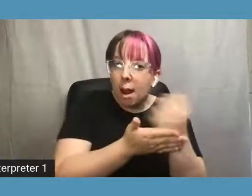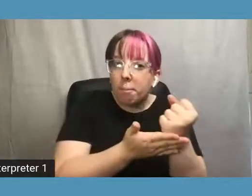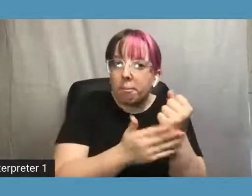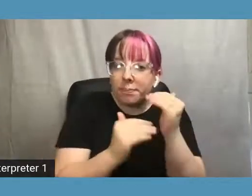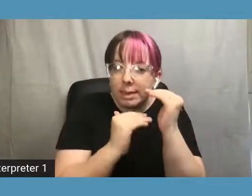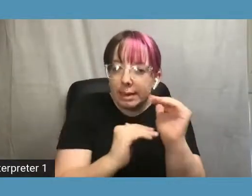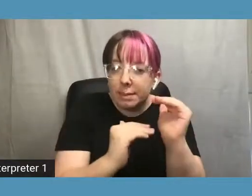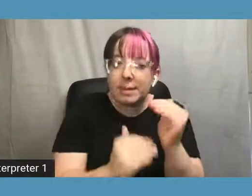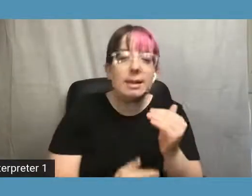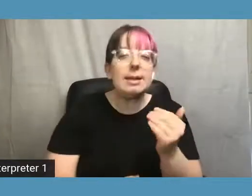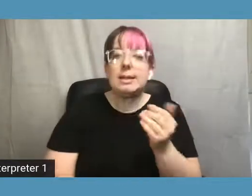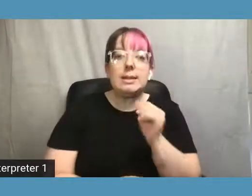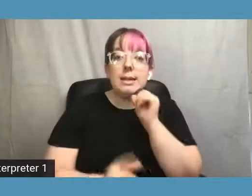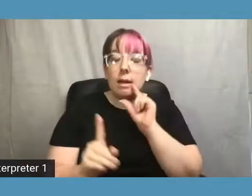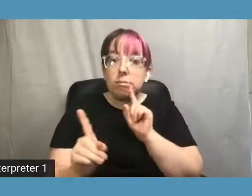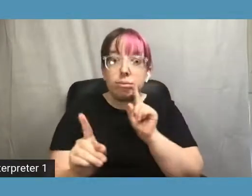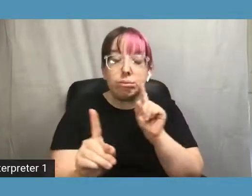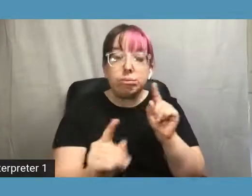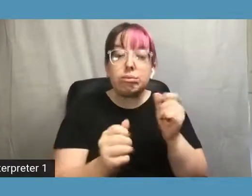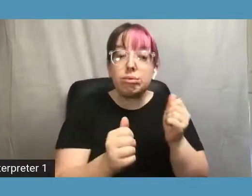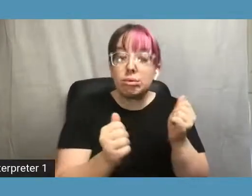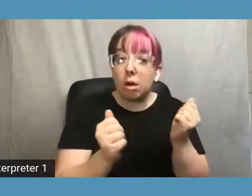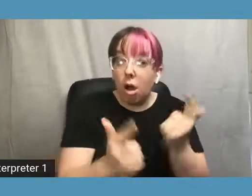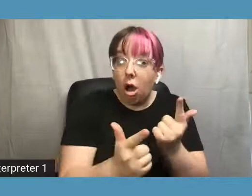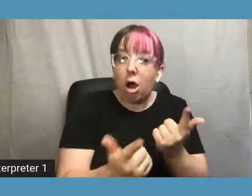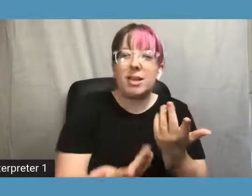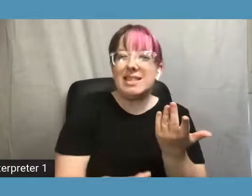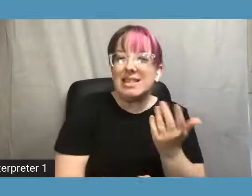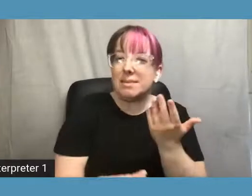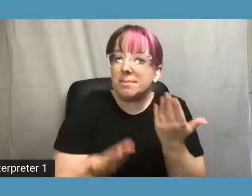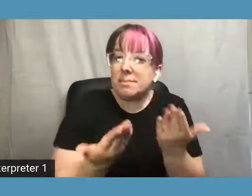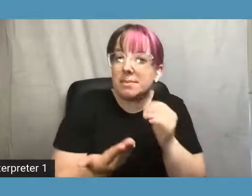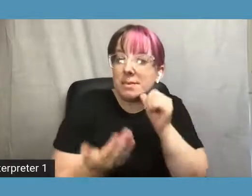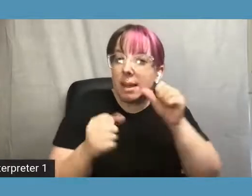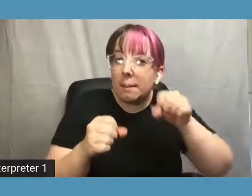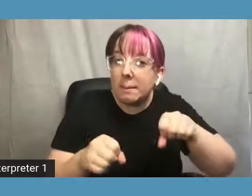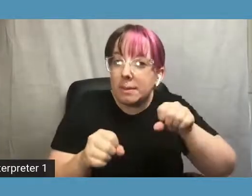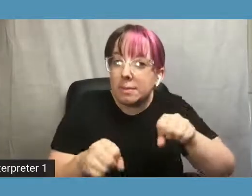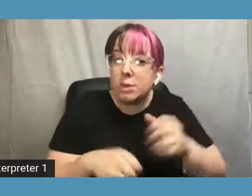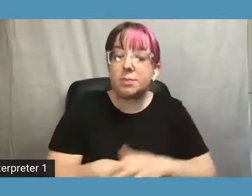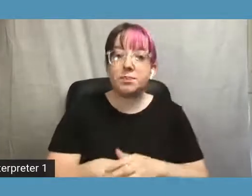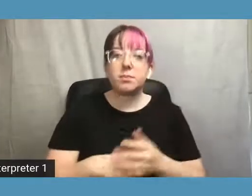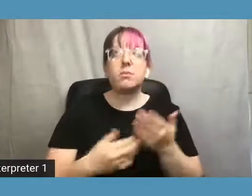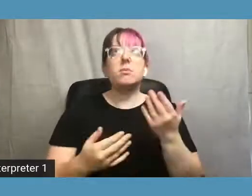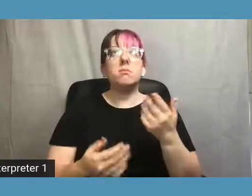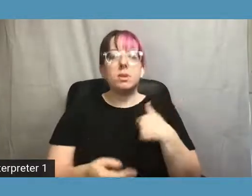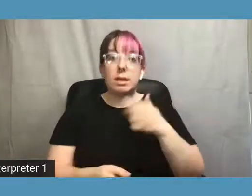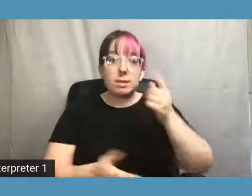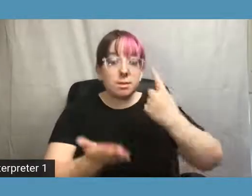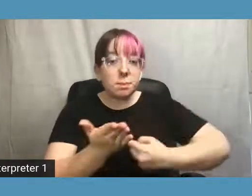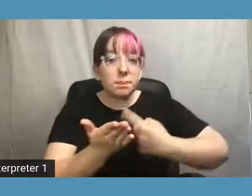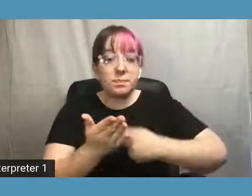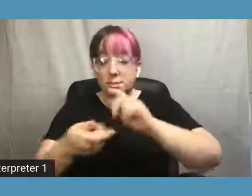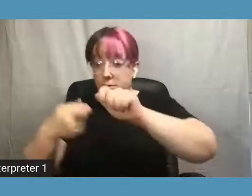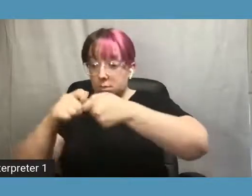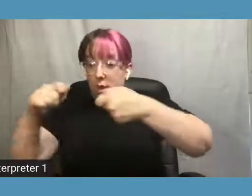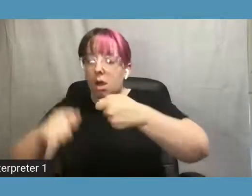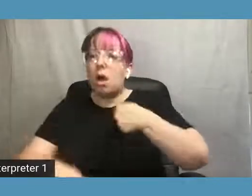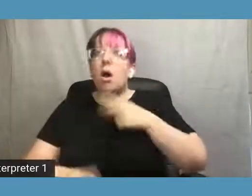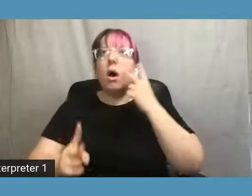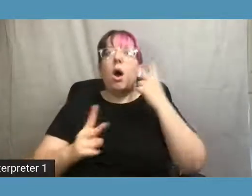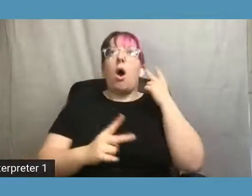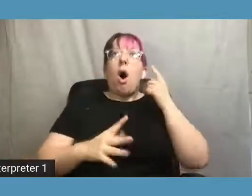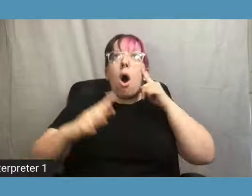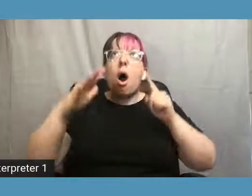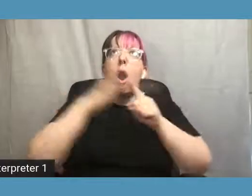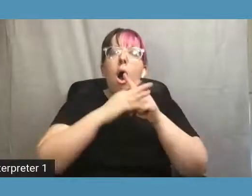of the questions, and frequently questions arise after reflecting on a program. So we've set up an online community forum